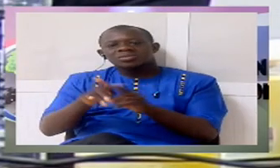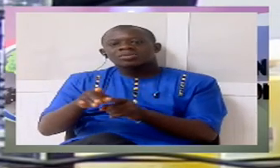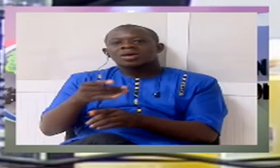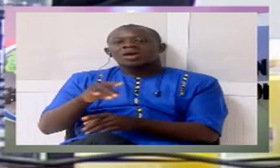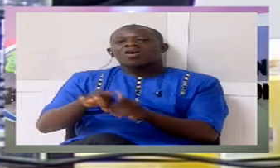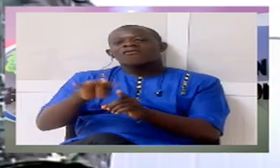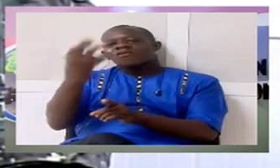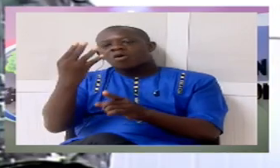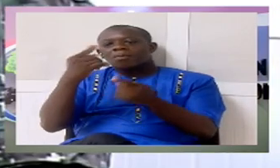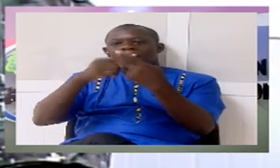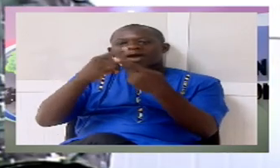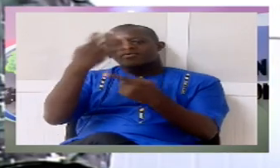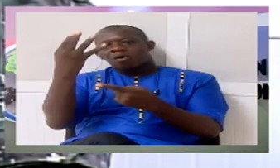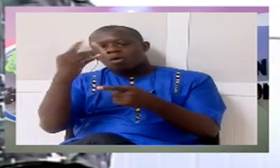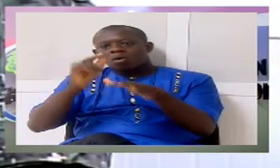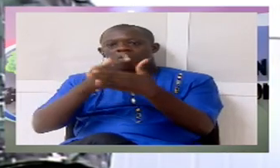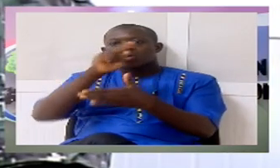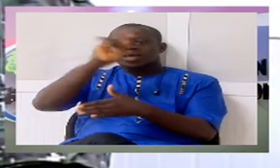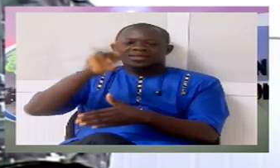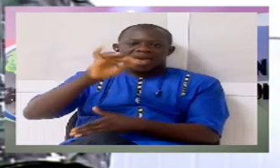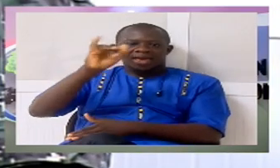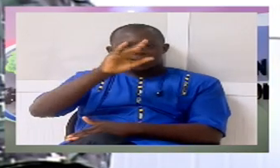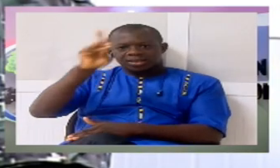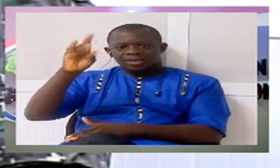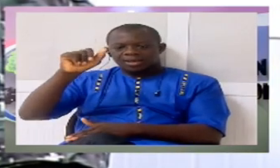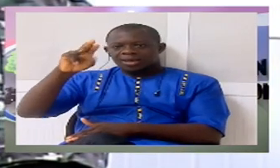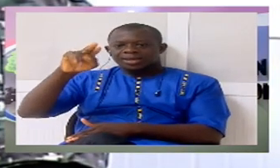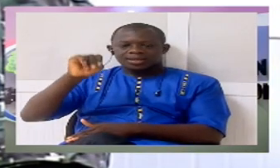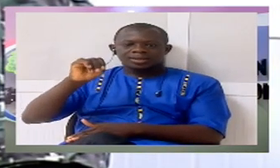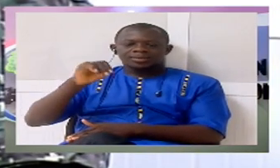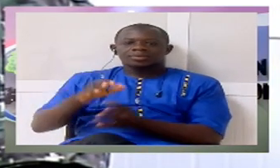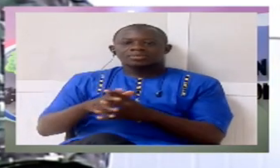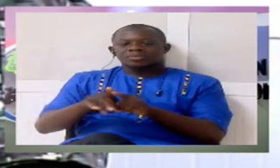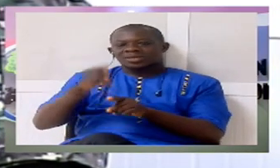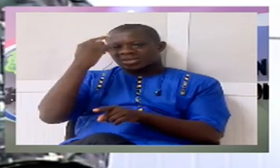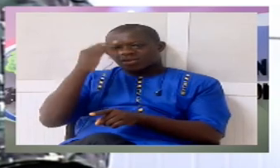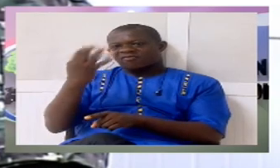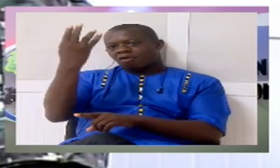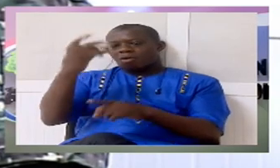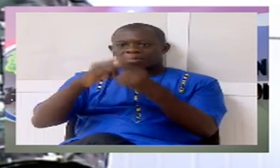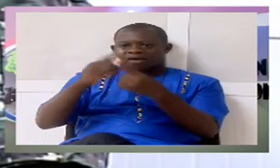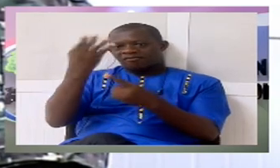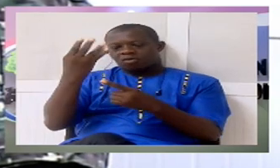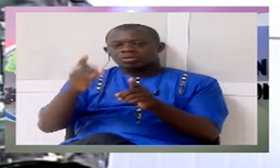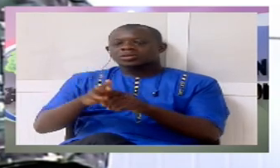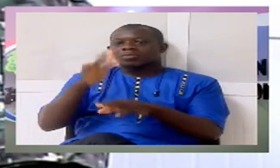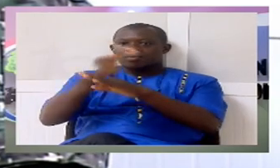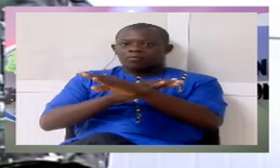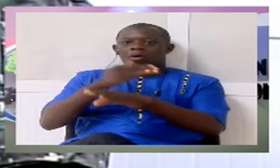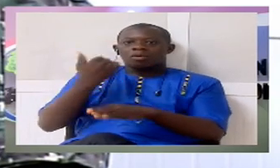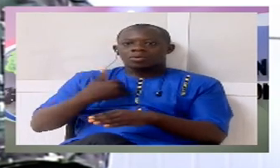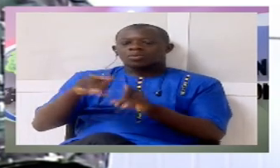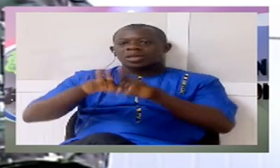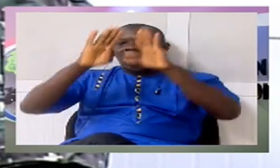4x4? Sedan la won wala li ñu wax 4x4? No, I'm not 4x4. 4x4 la ko ñu neewon sedan. I think